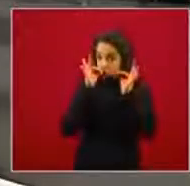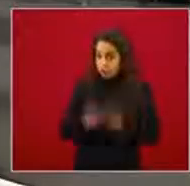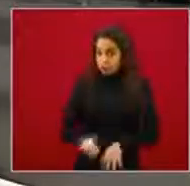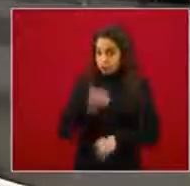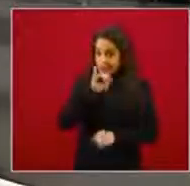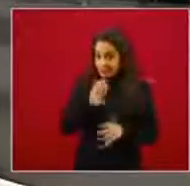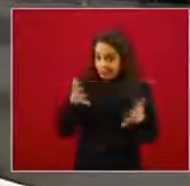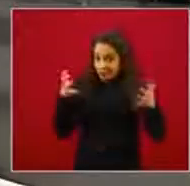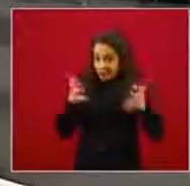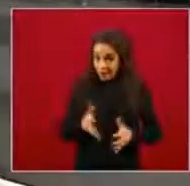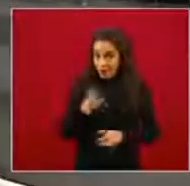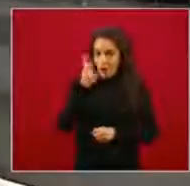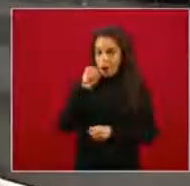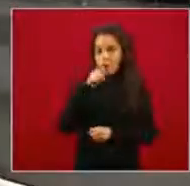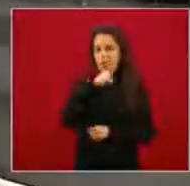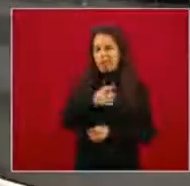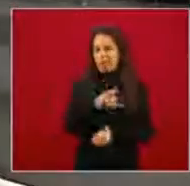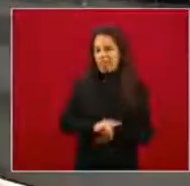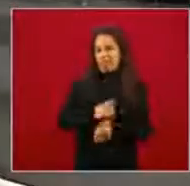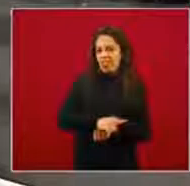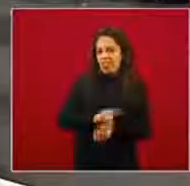is actually happening?